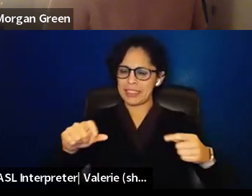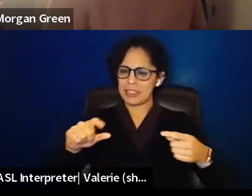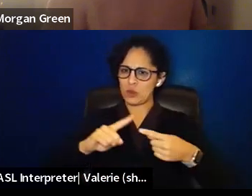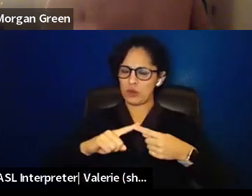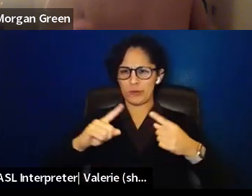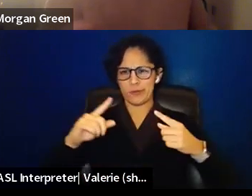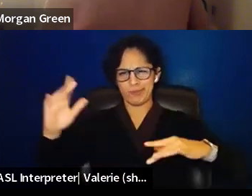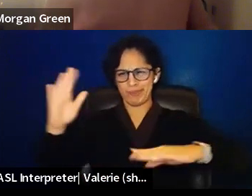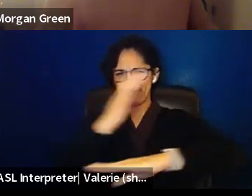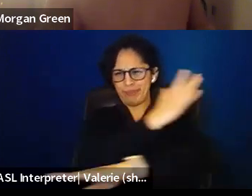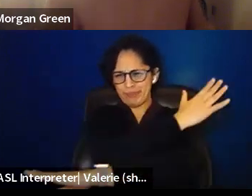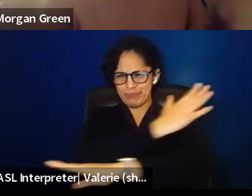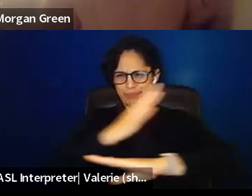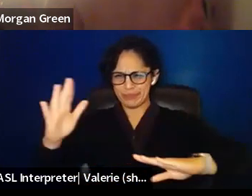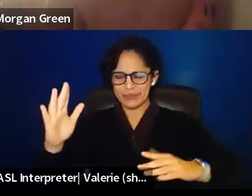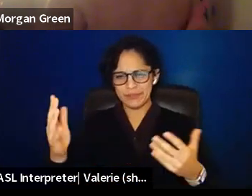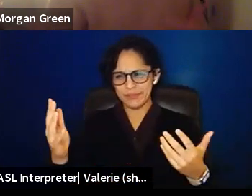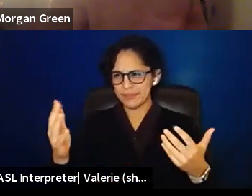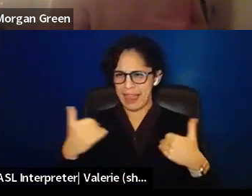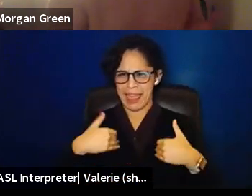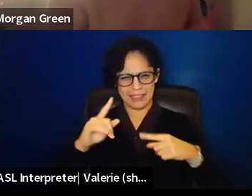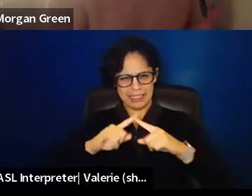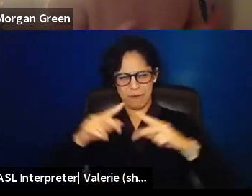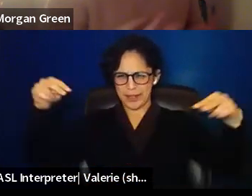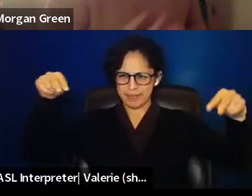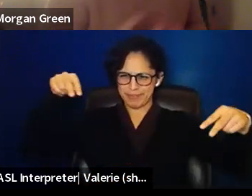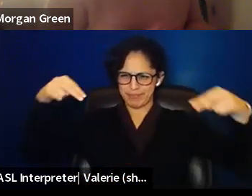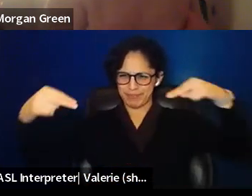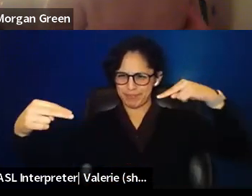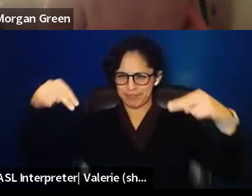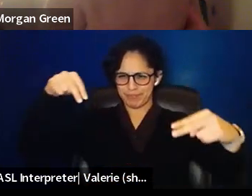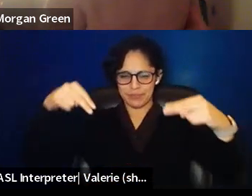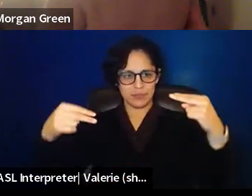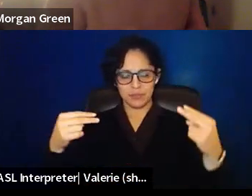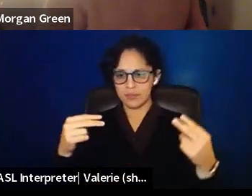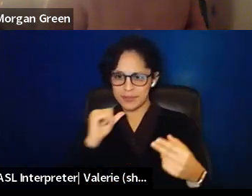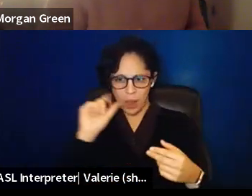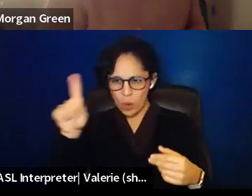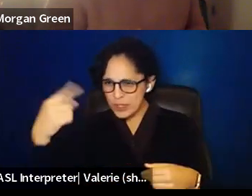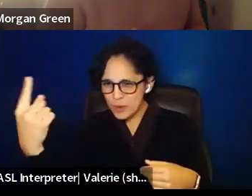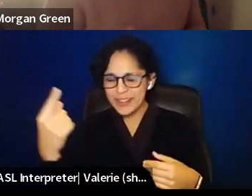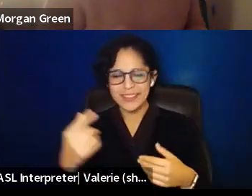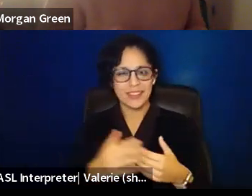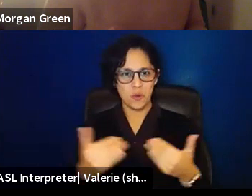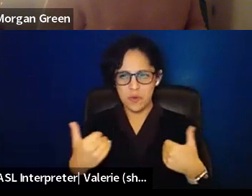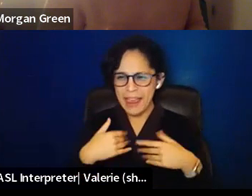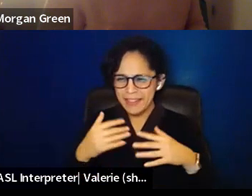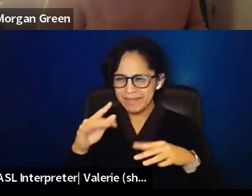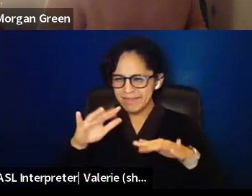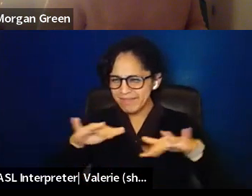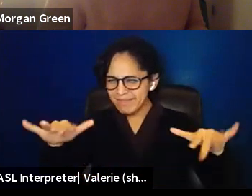voice. It's many perspectives, many experiences, slightly different aesthetics or taste.